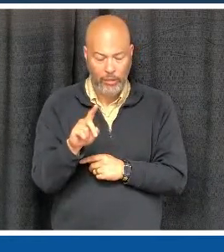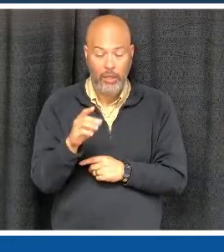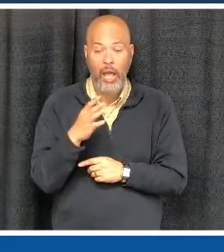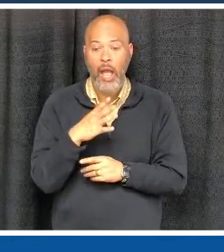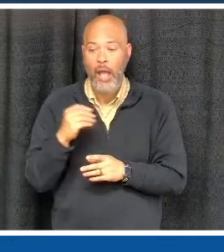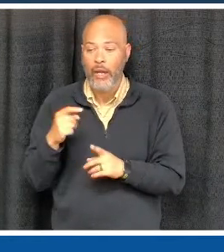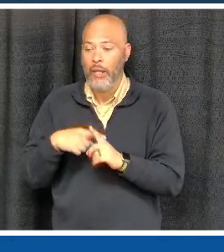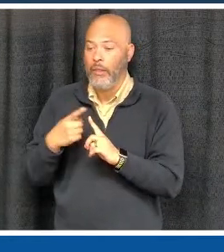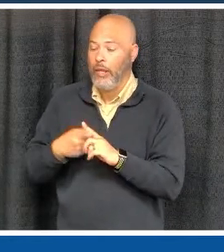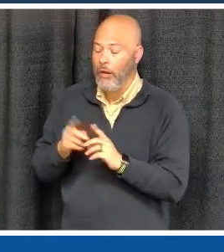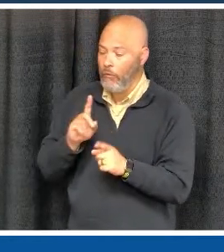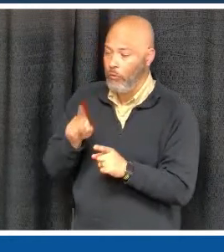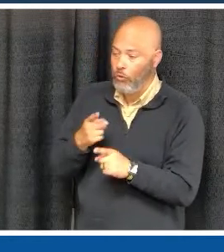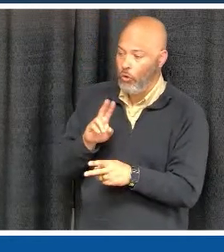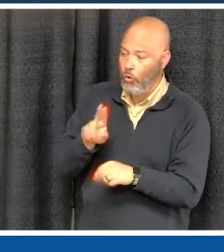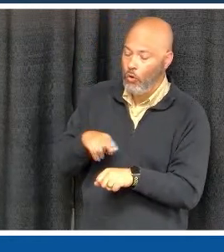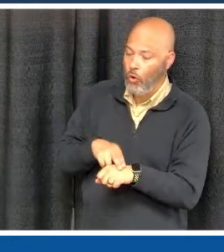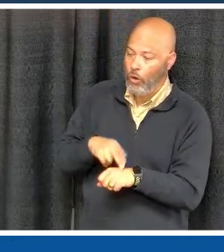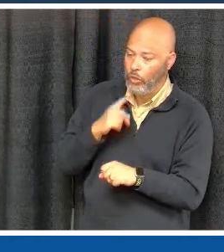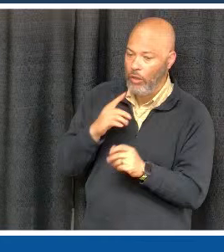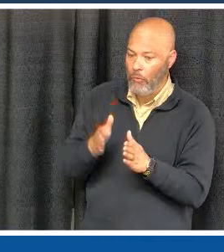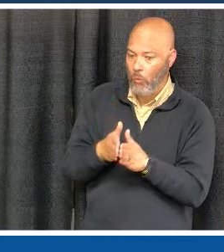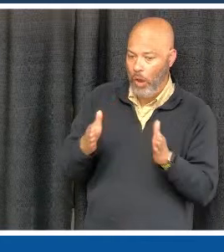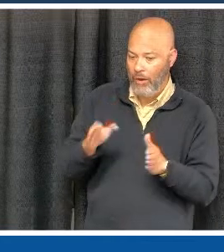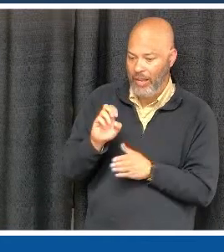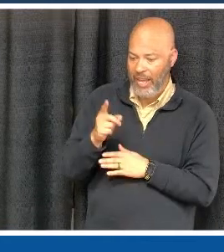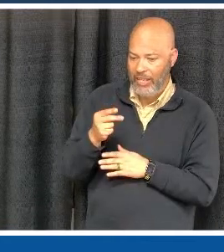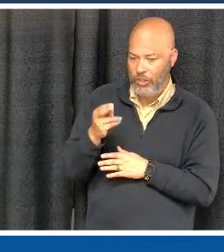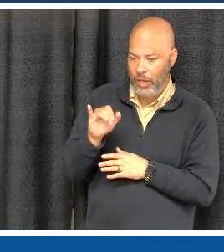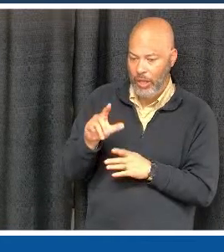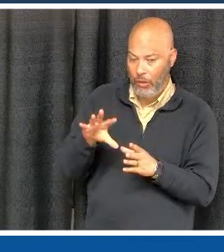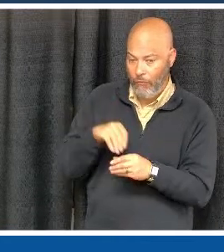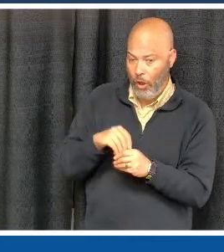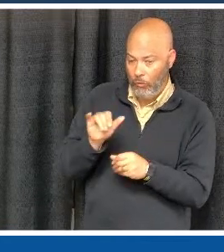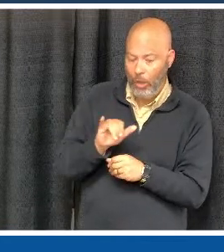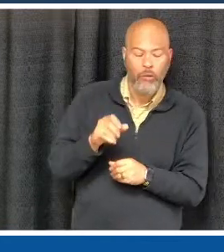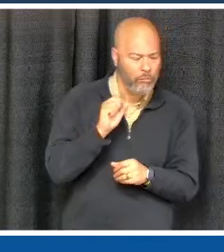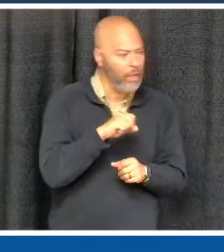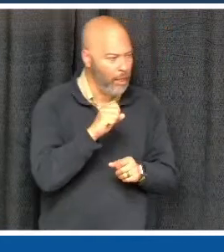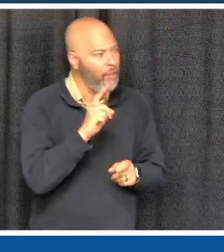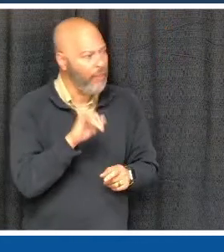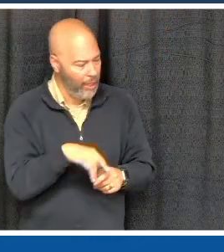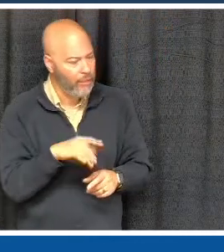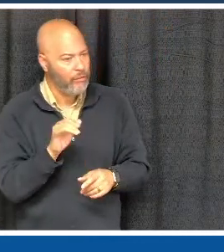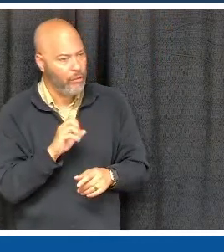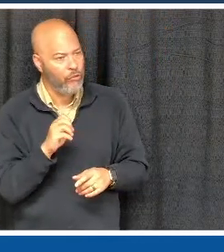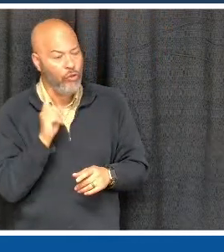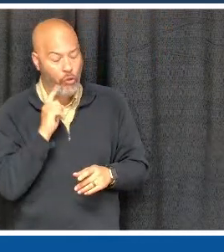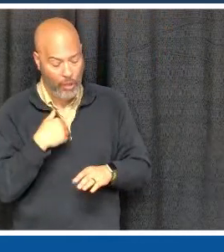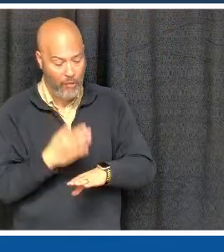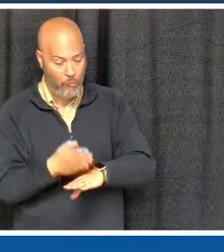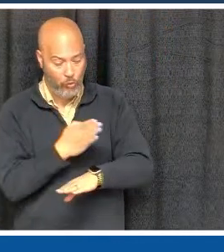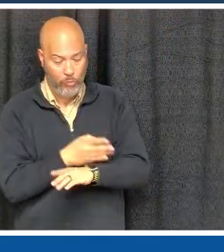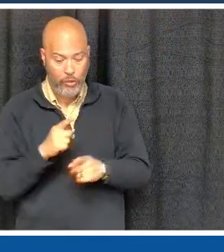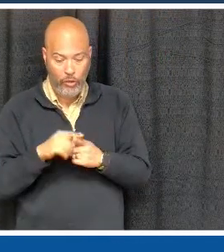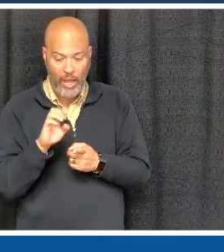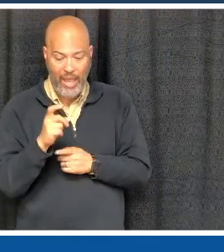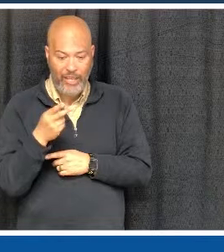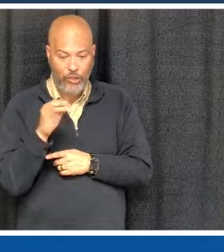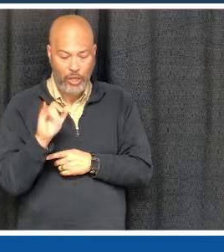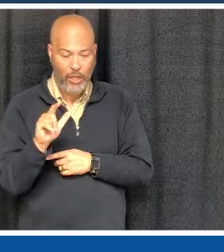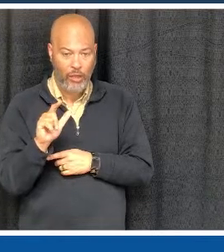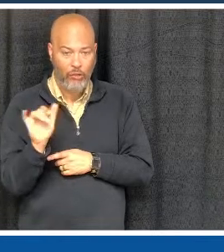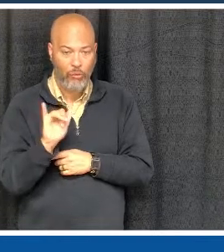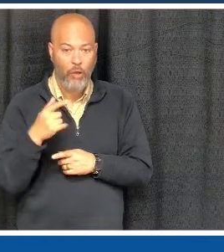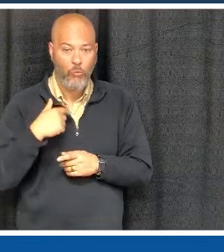then, of course, there's also the widening of Edge Hill involved in there as well. Correct, and that traverses the site as well. So there's improvements to Edge Hill. Again, we've